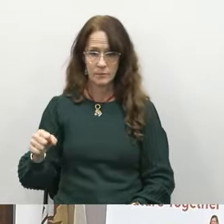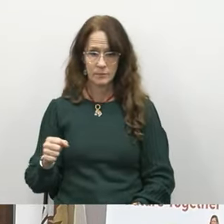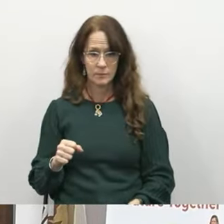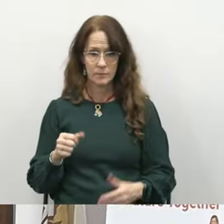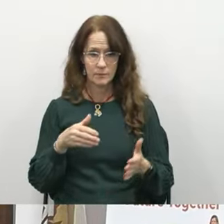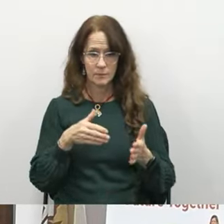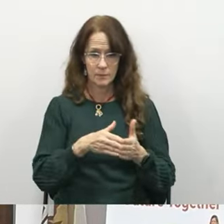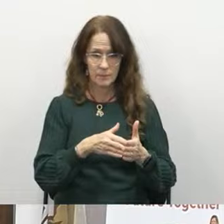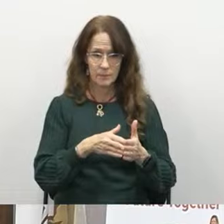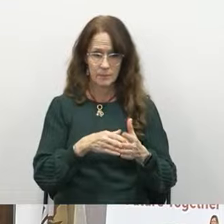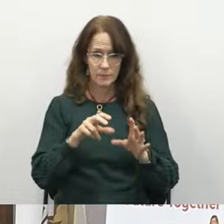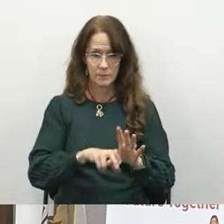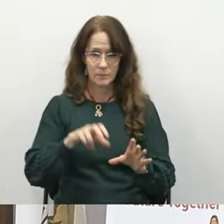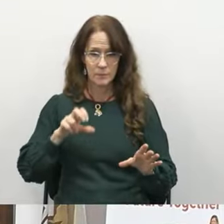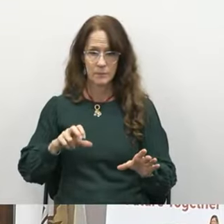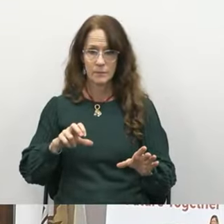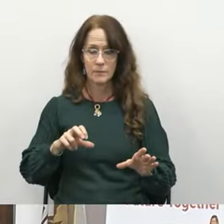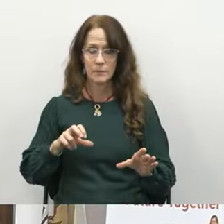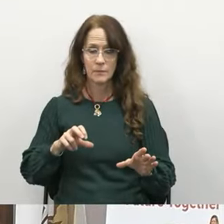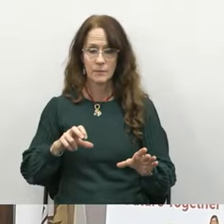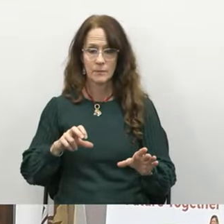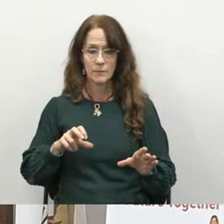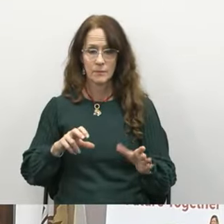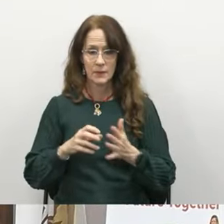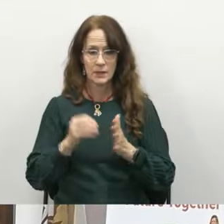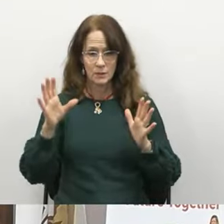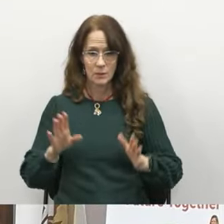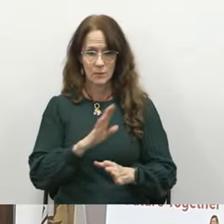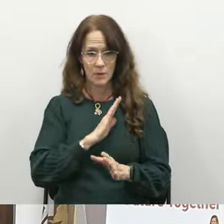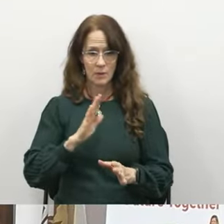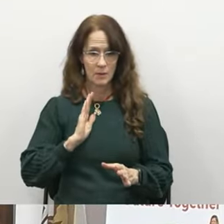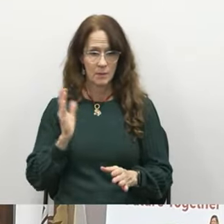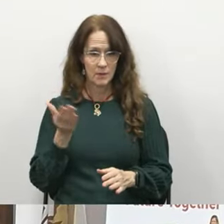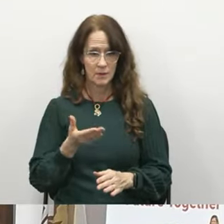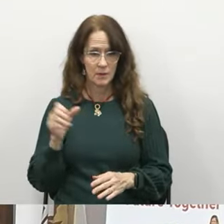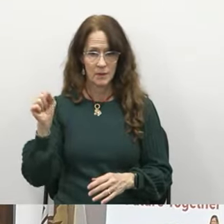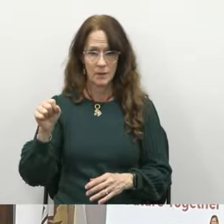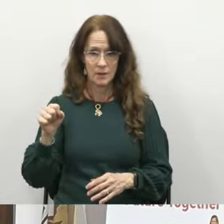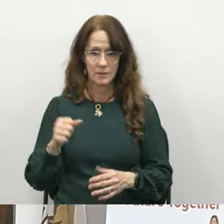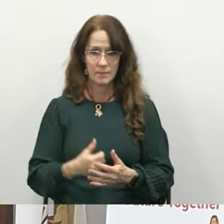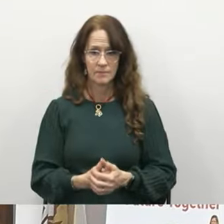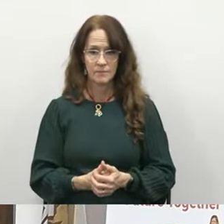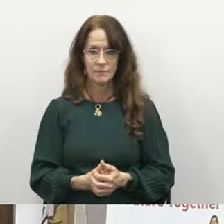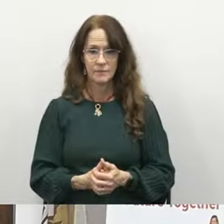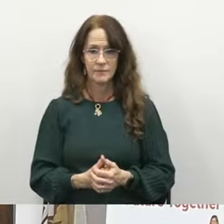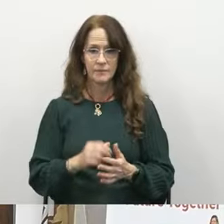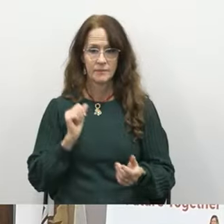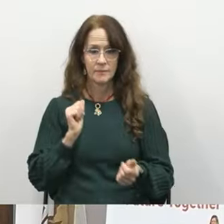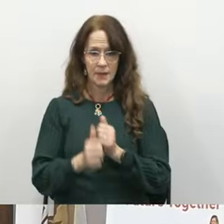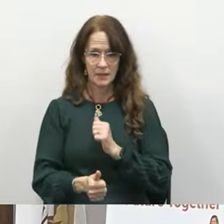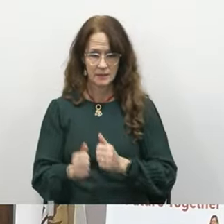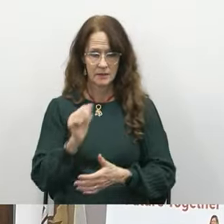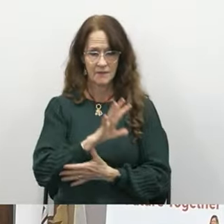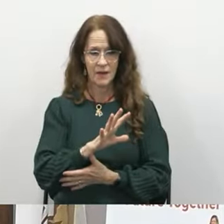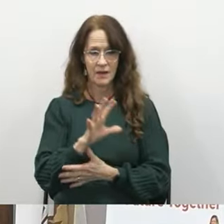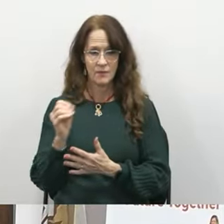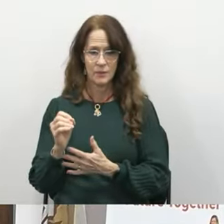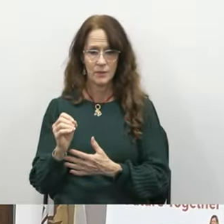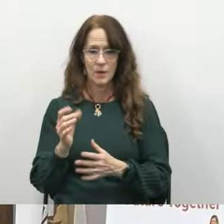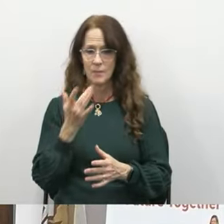opposed? Any abstentions? Our student board member? Aye. So that passes 5-0